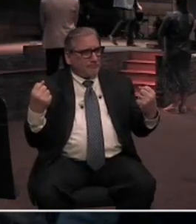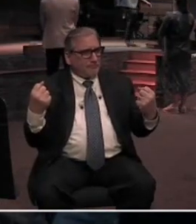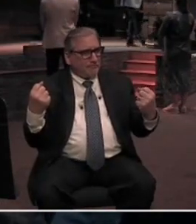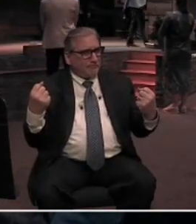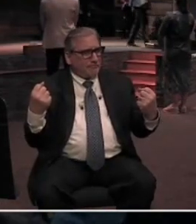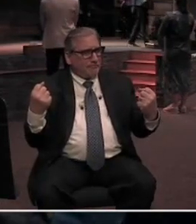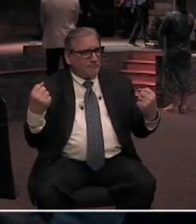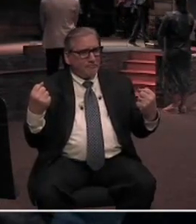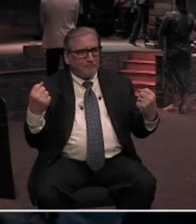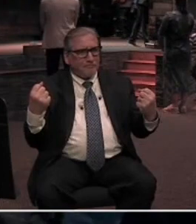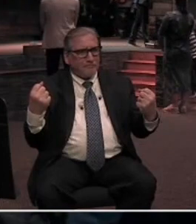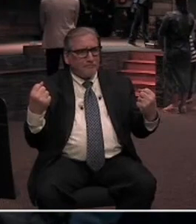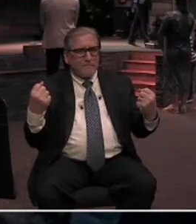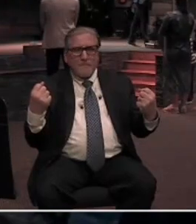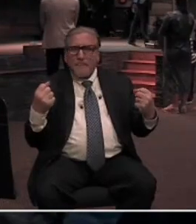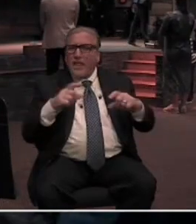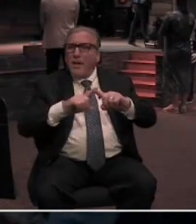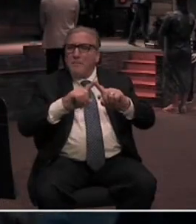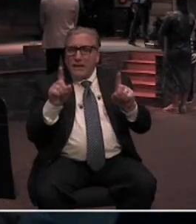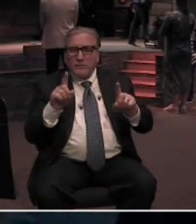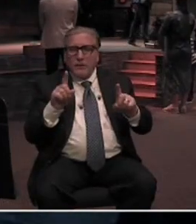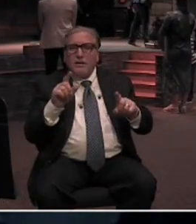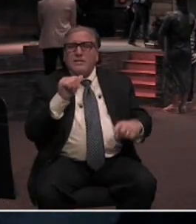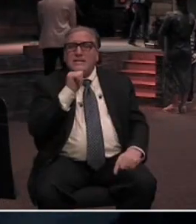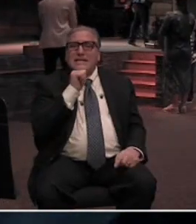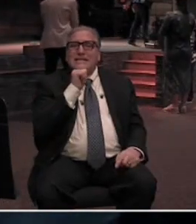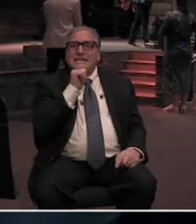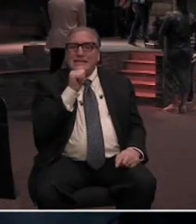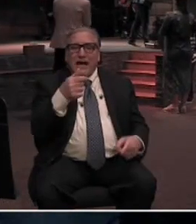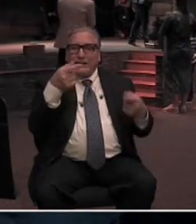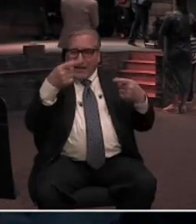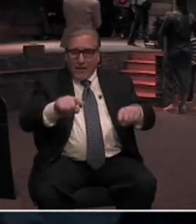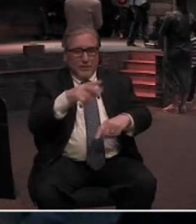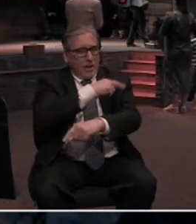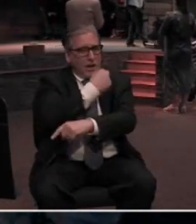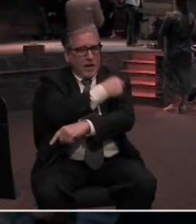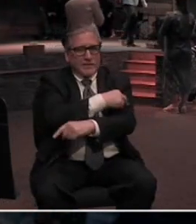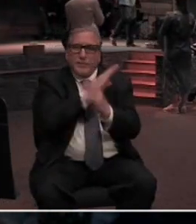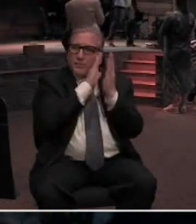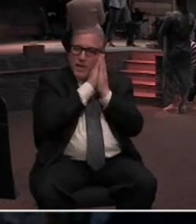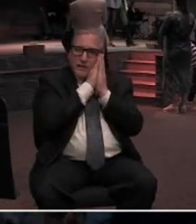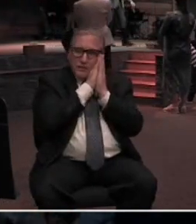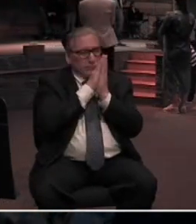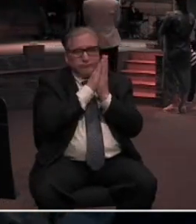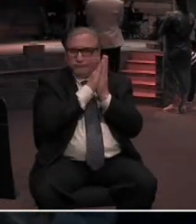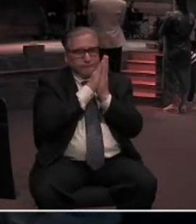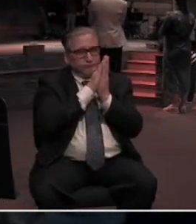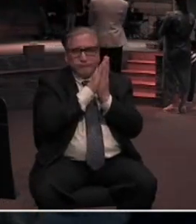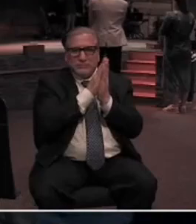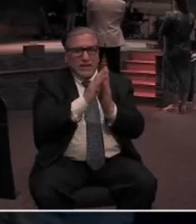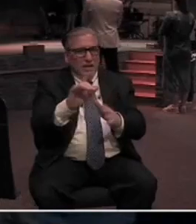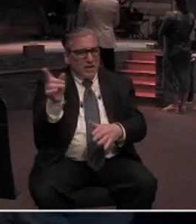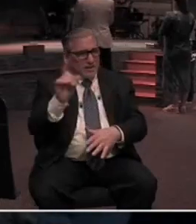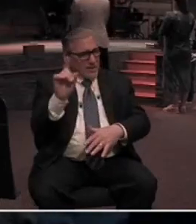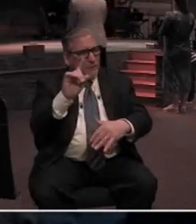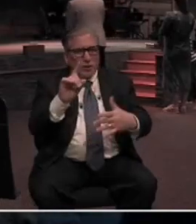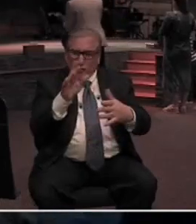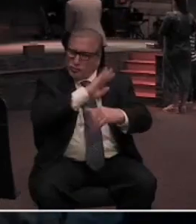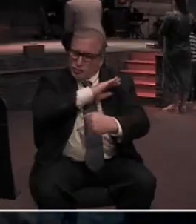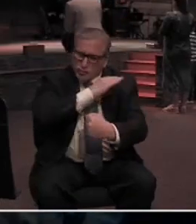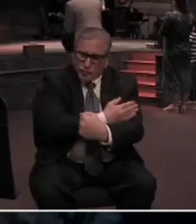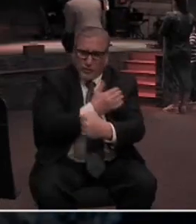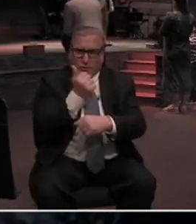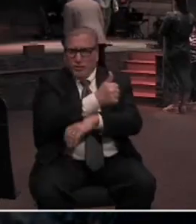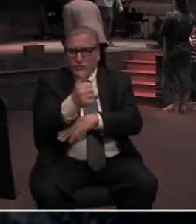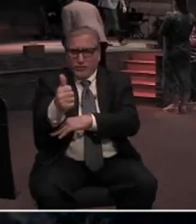But it's not going to happen in a hospital bed. Somebody strengthen yourself in the